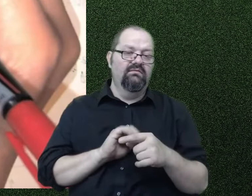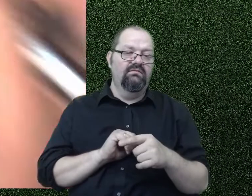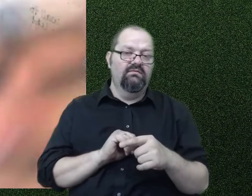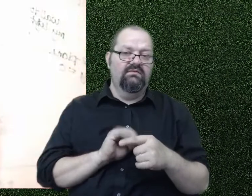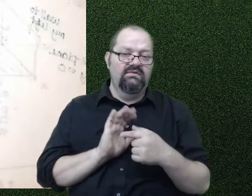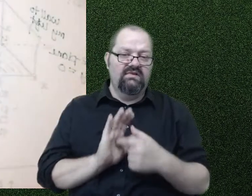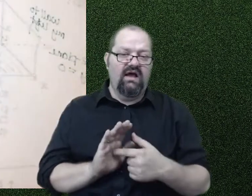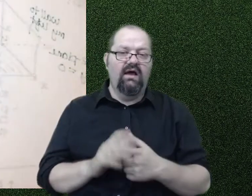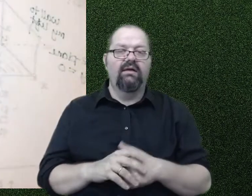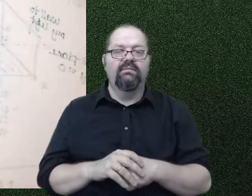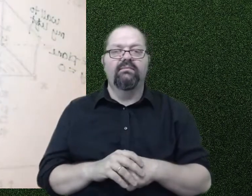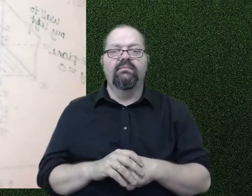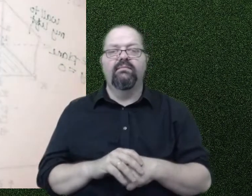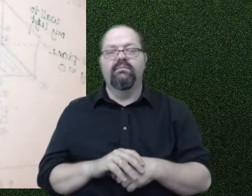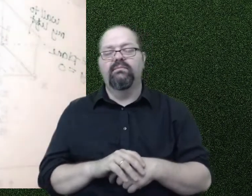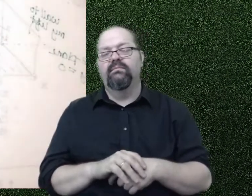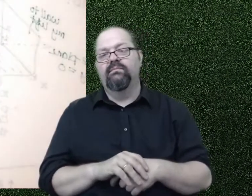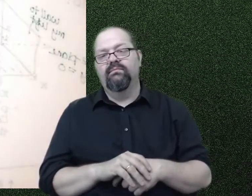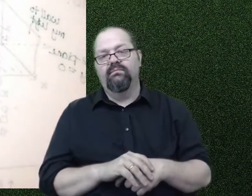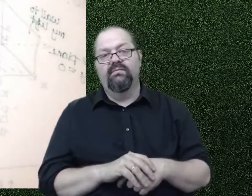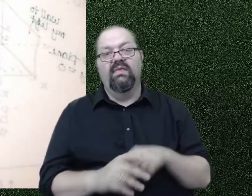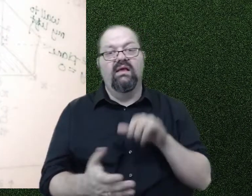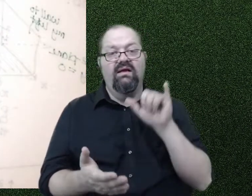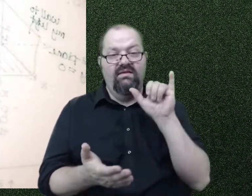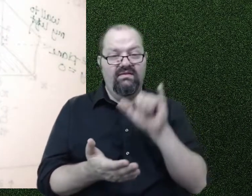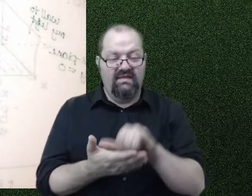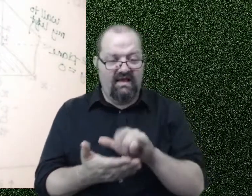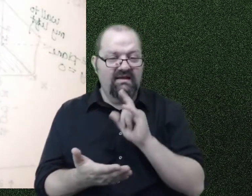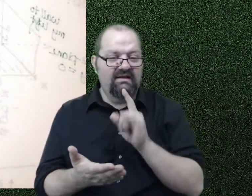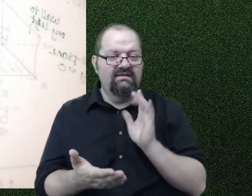that is a 1. So that's our center.